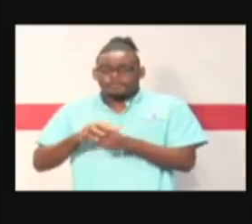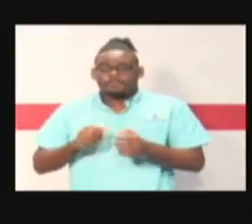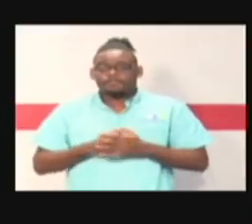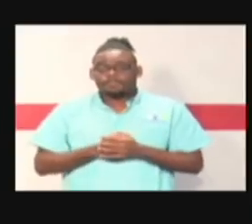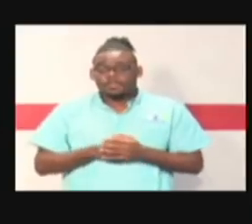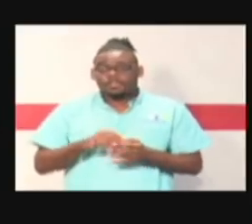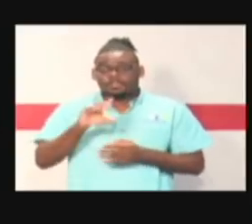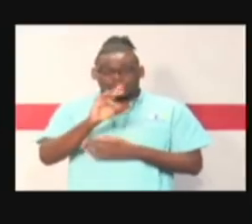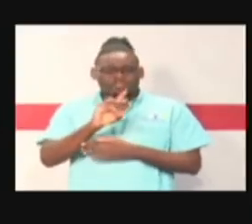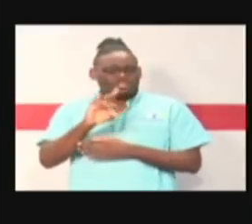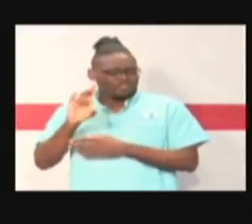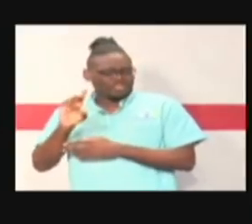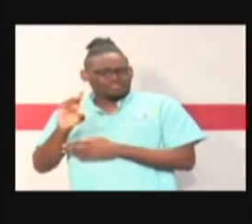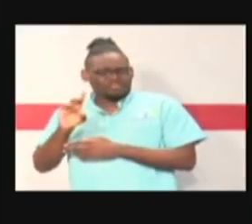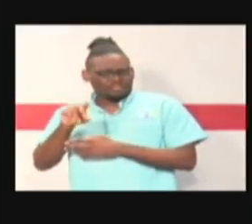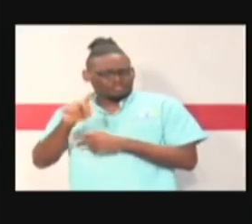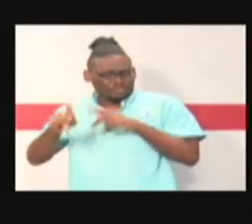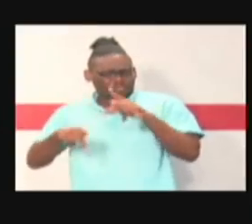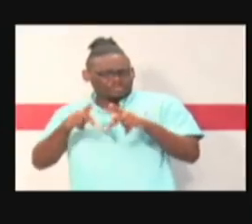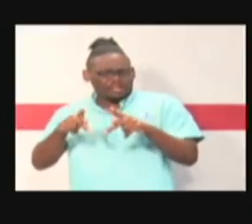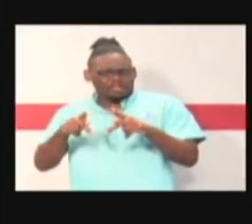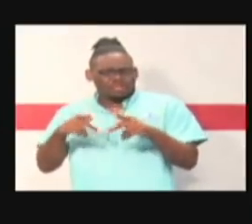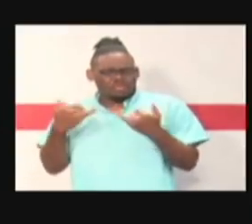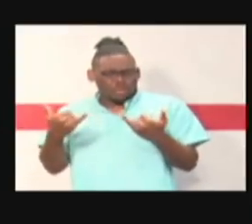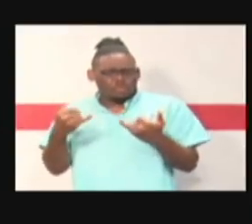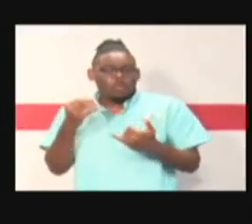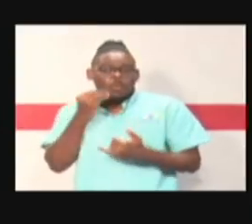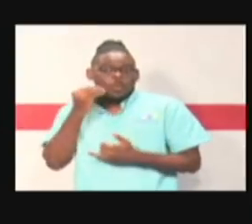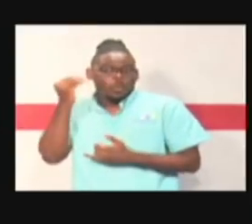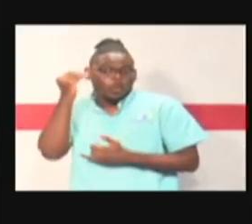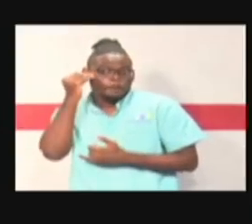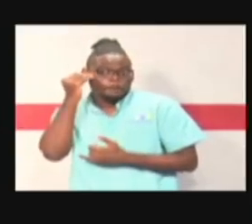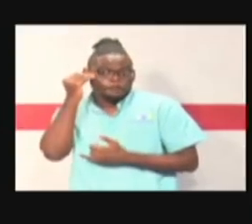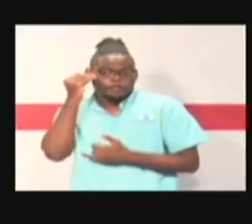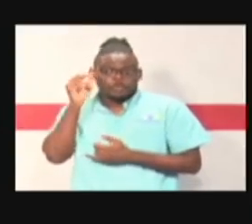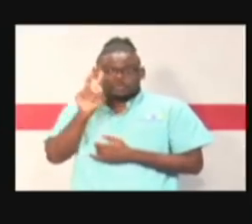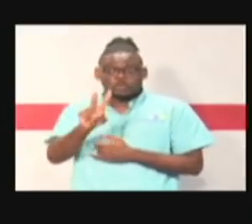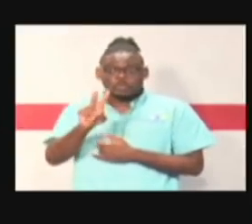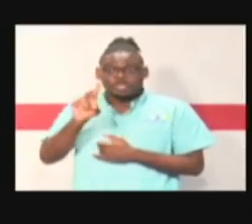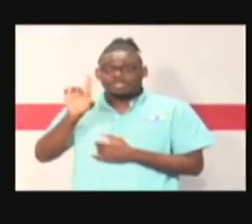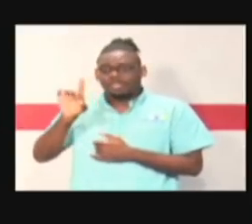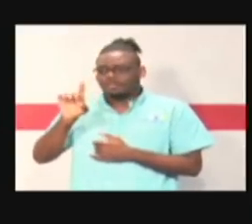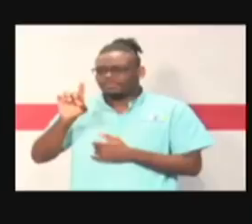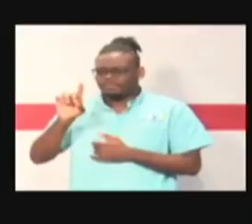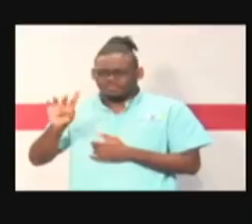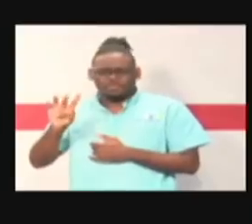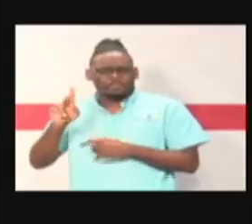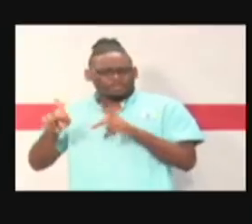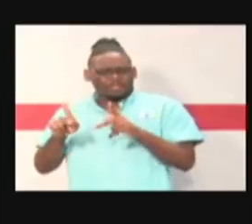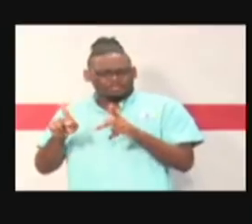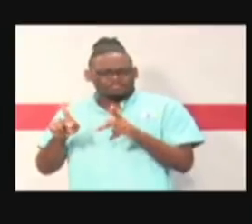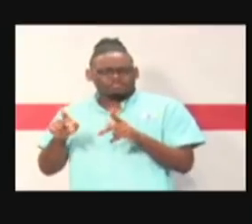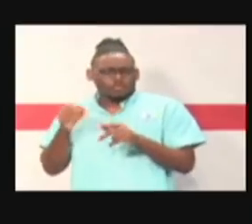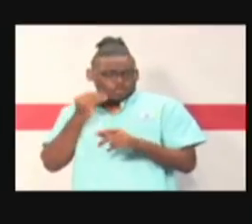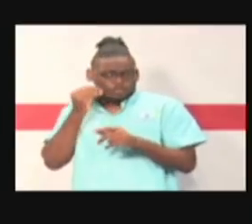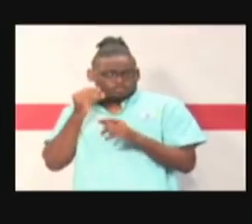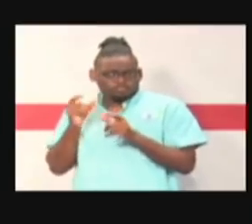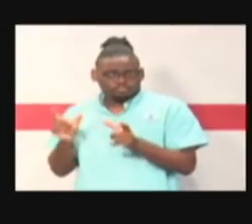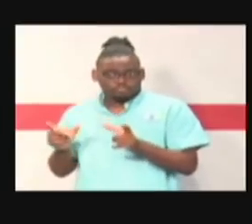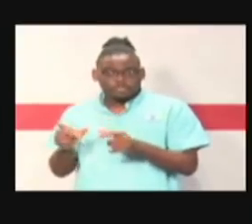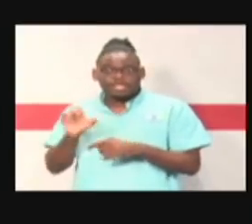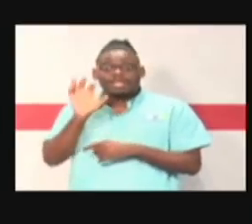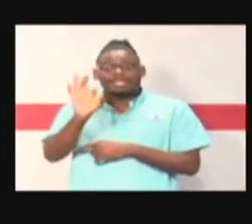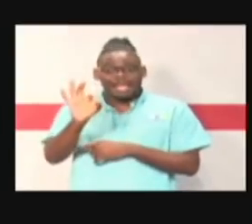3,777 persons in home self-isolation, 284 persons in the 9 hospitals within the